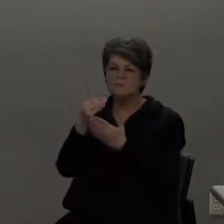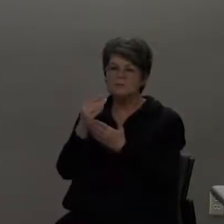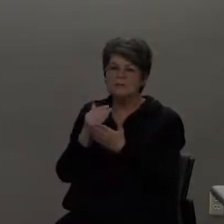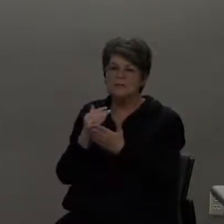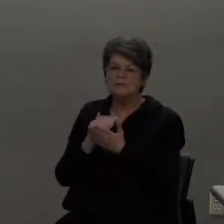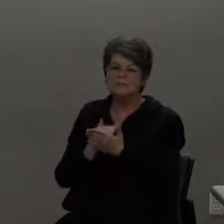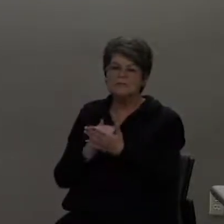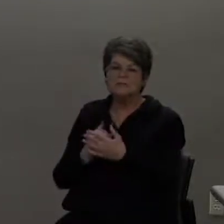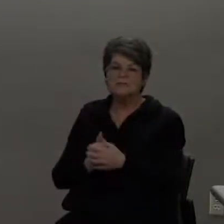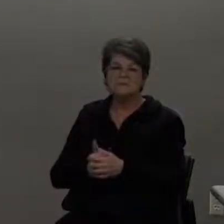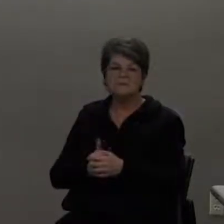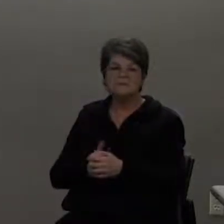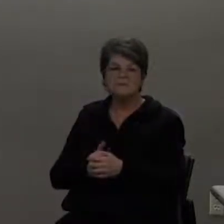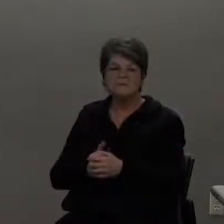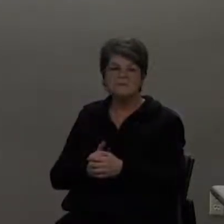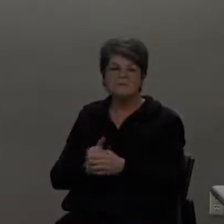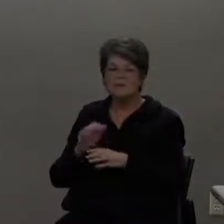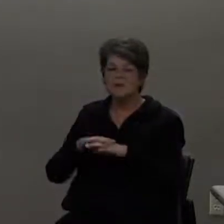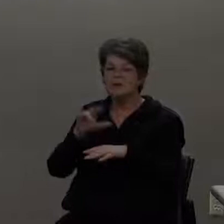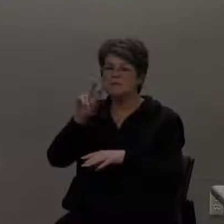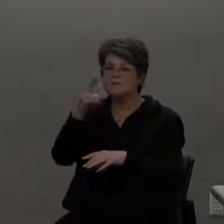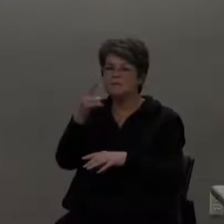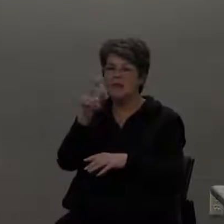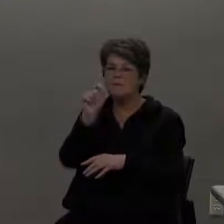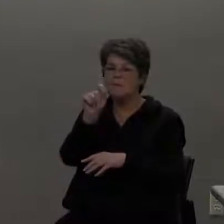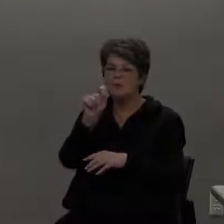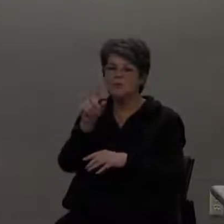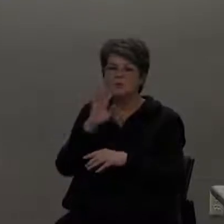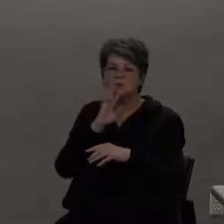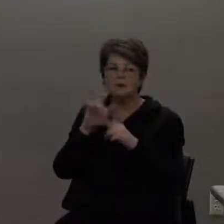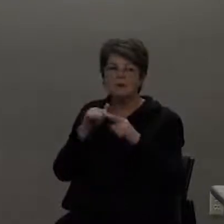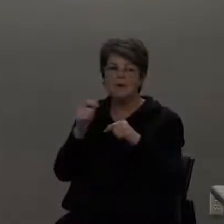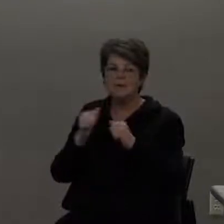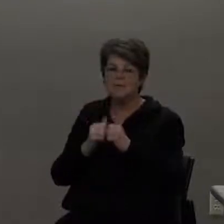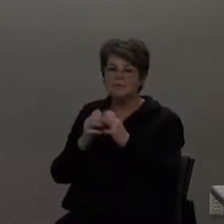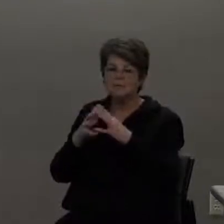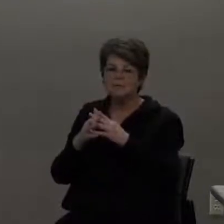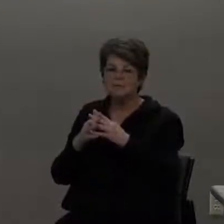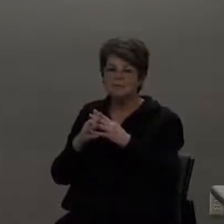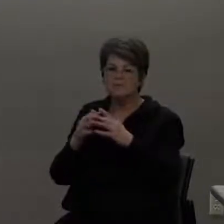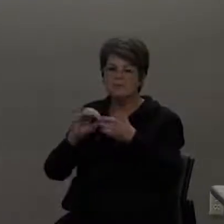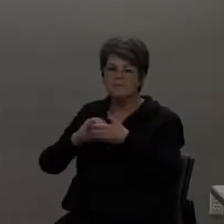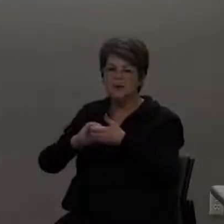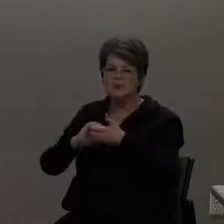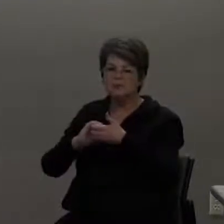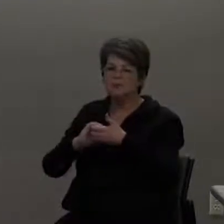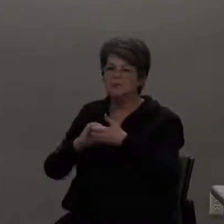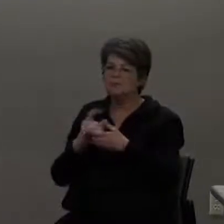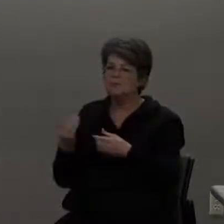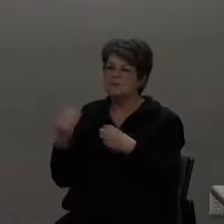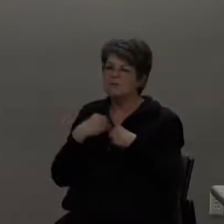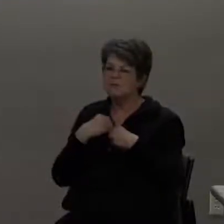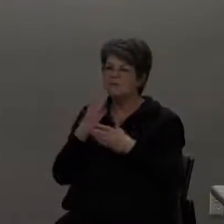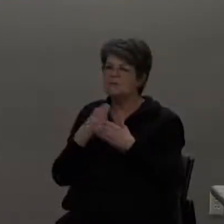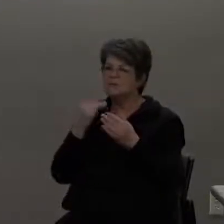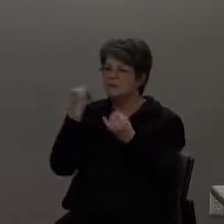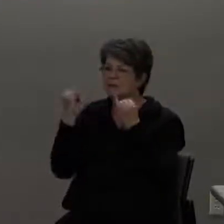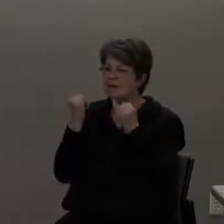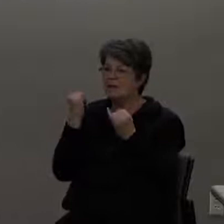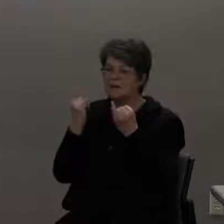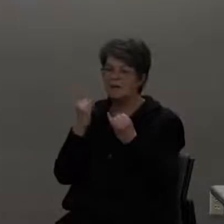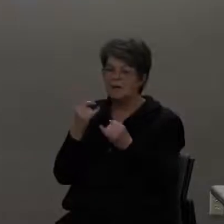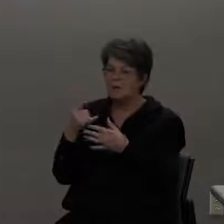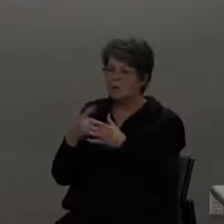there? On the second bullet, when you're talking about the implementation partners, yep. Can you just kind of give me some idea